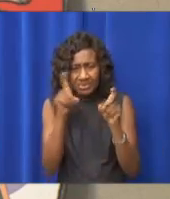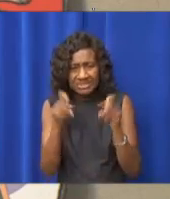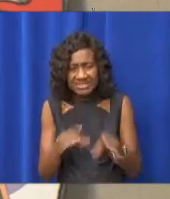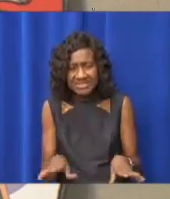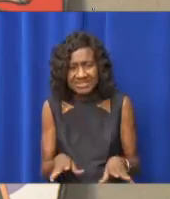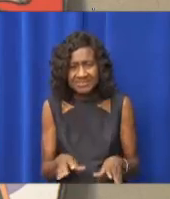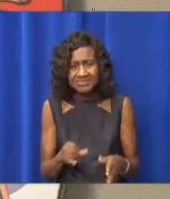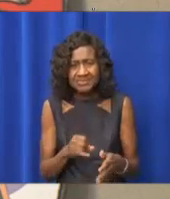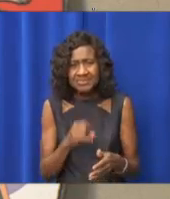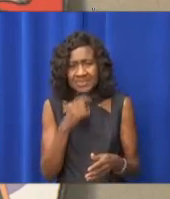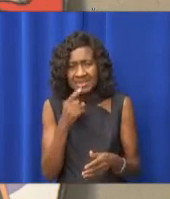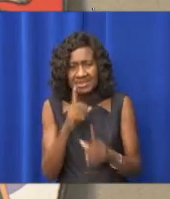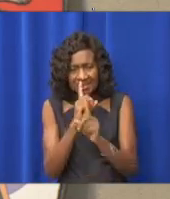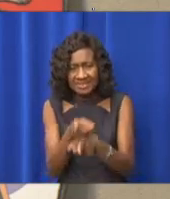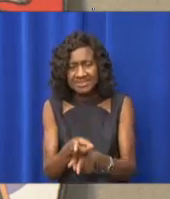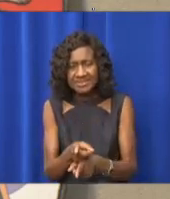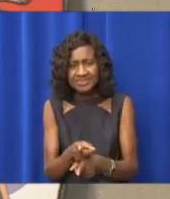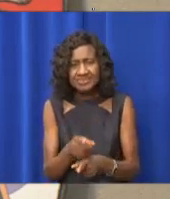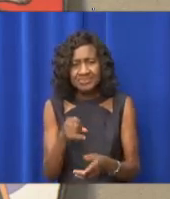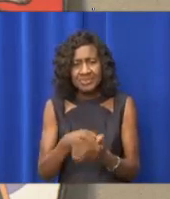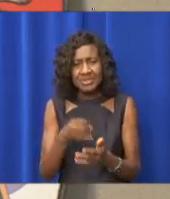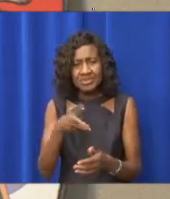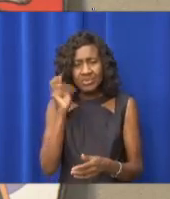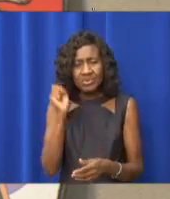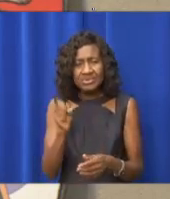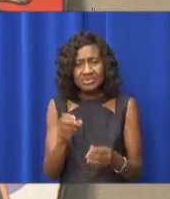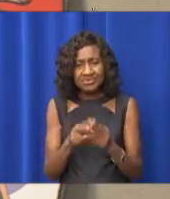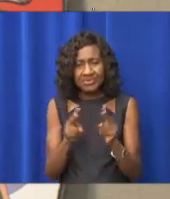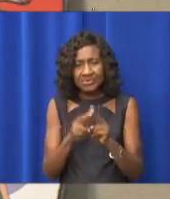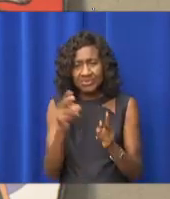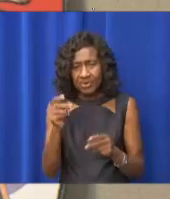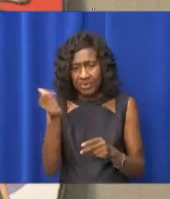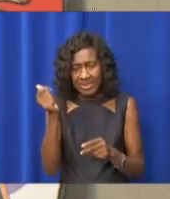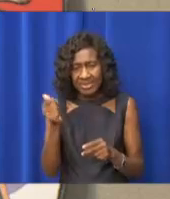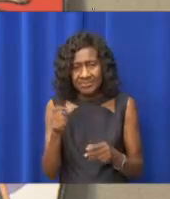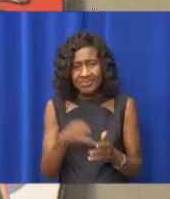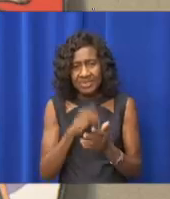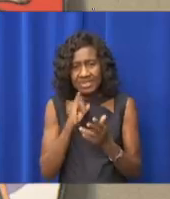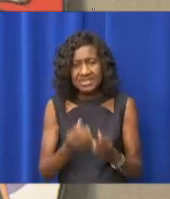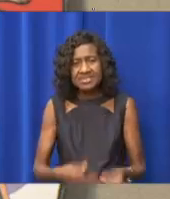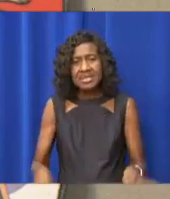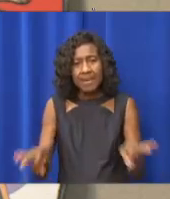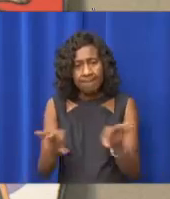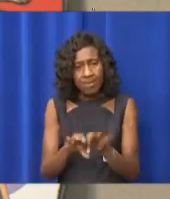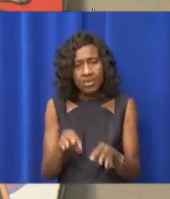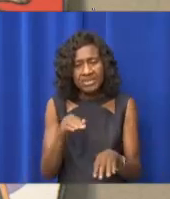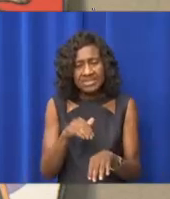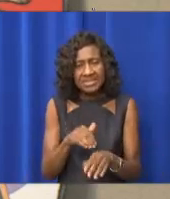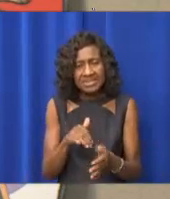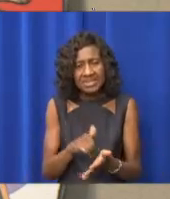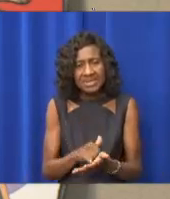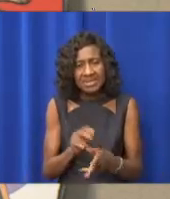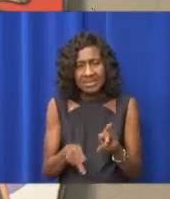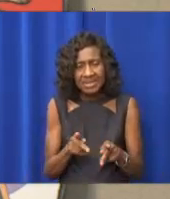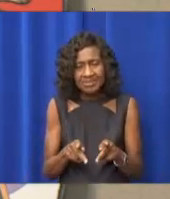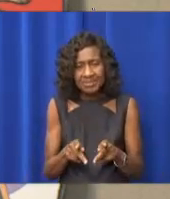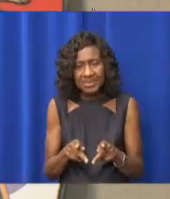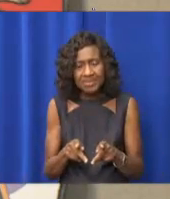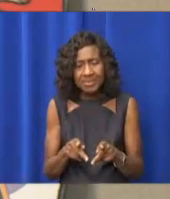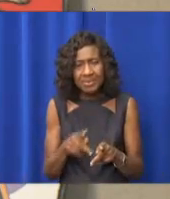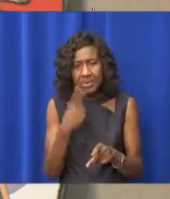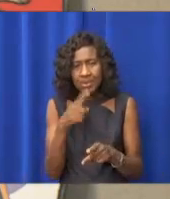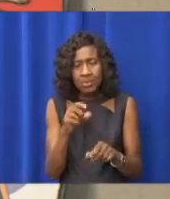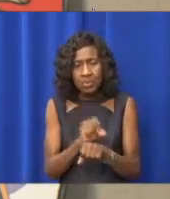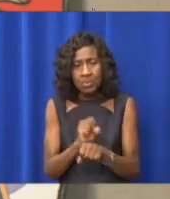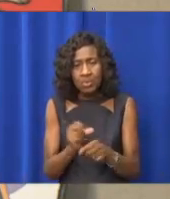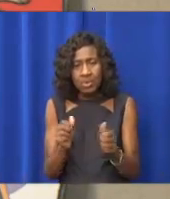quick process, and I do think it is important that people on the front line are tested. And I think John Lee confirmed